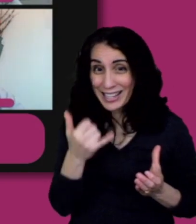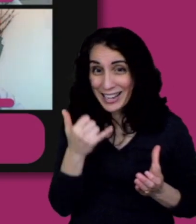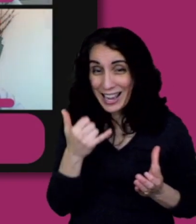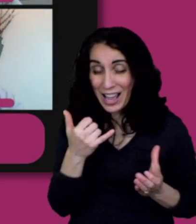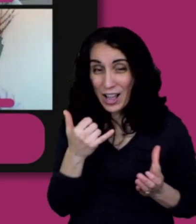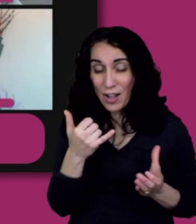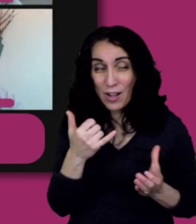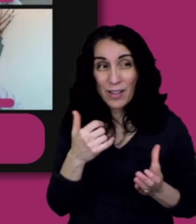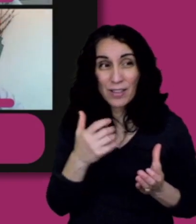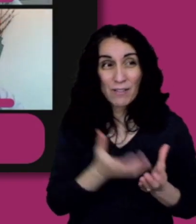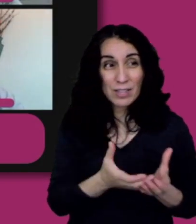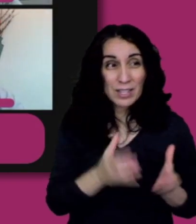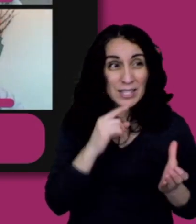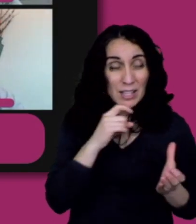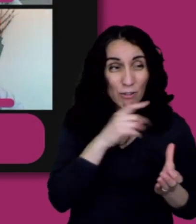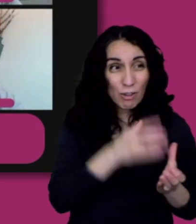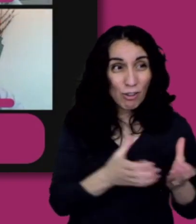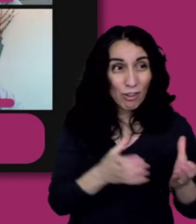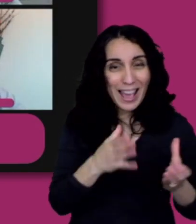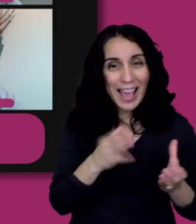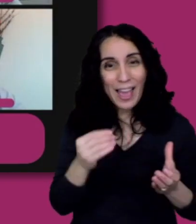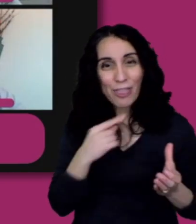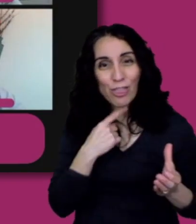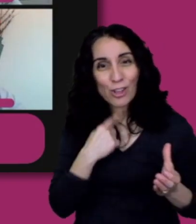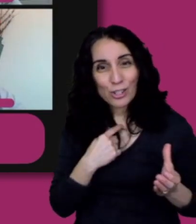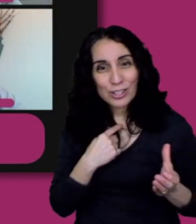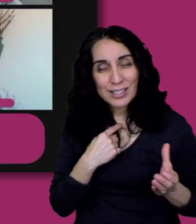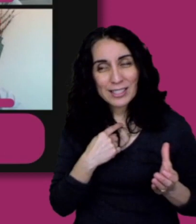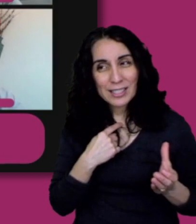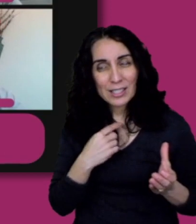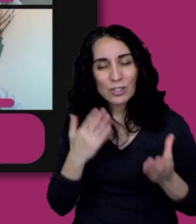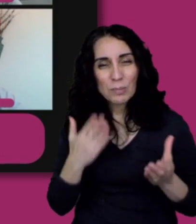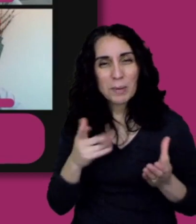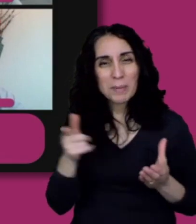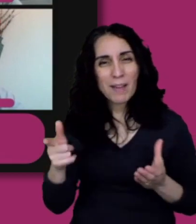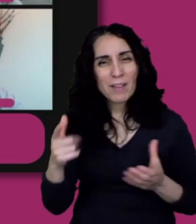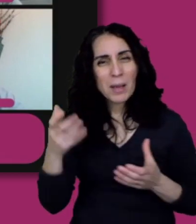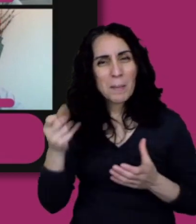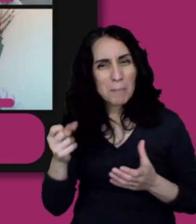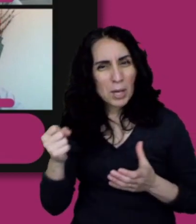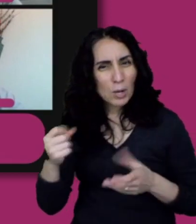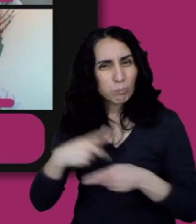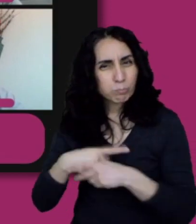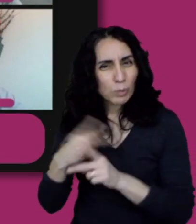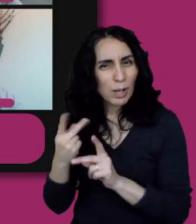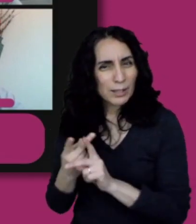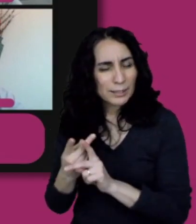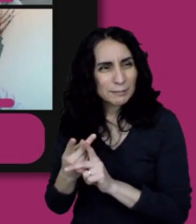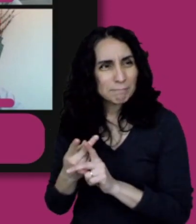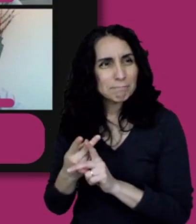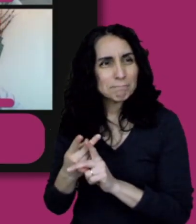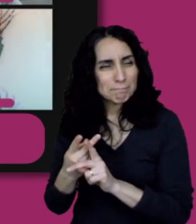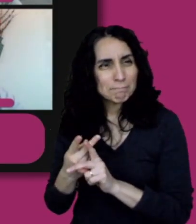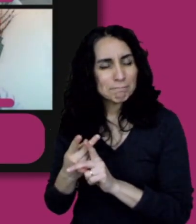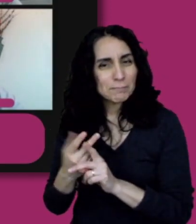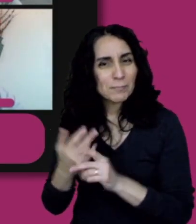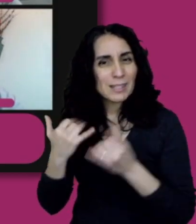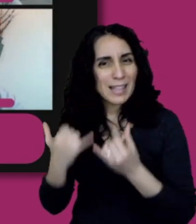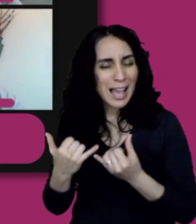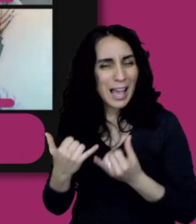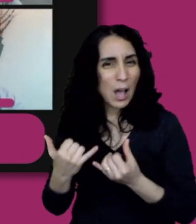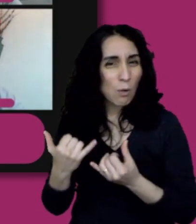Okay, now and they're thirsty. Yep. So now they're probably going to go to some kind of milk product. I mean,